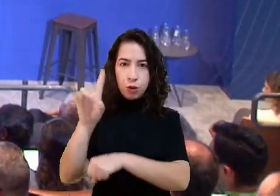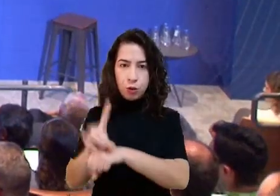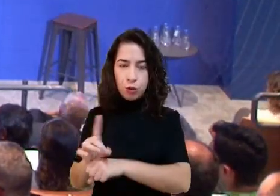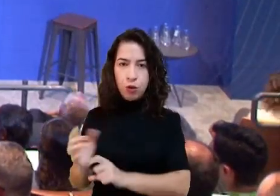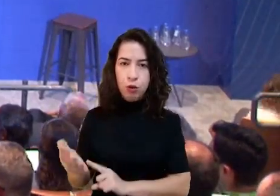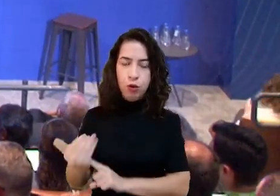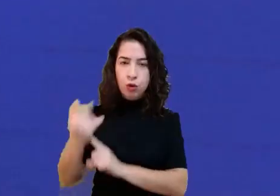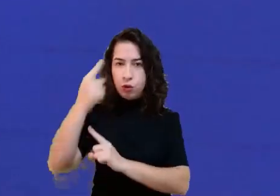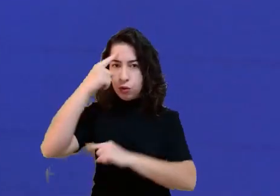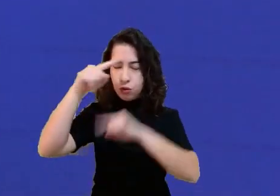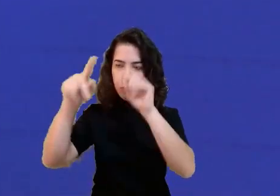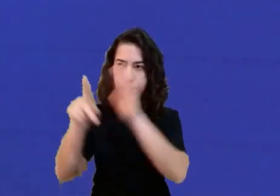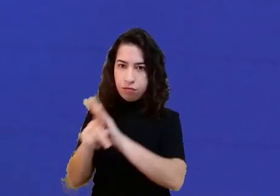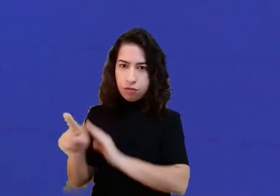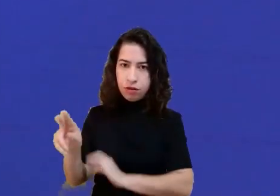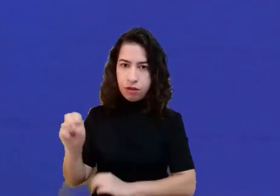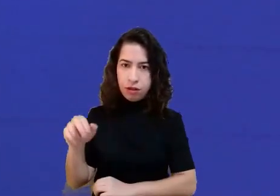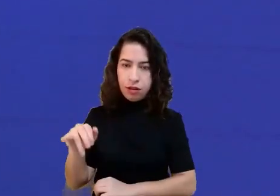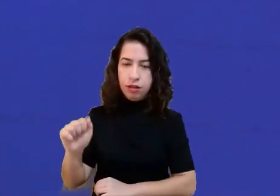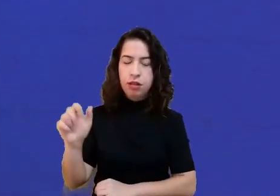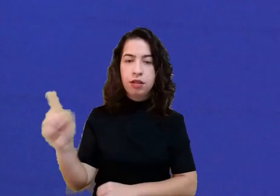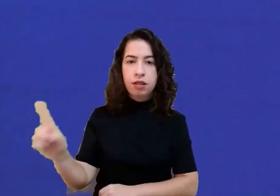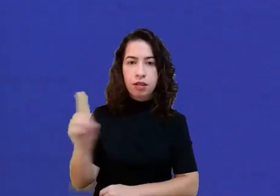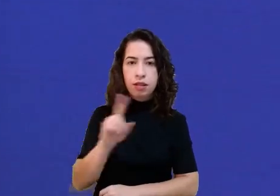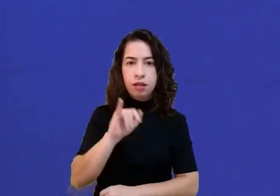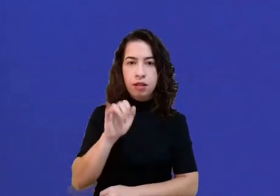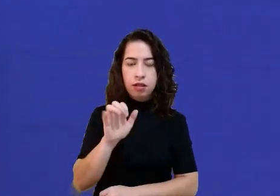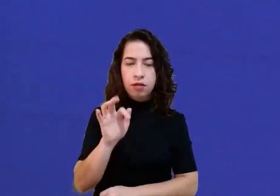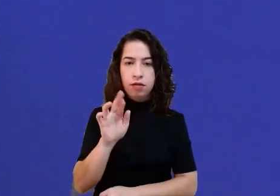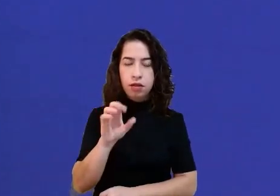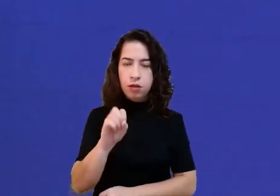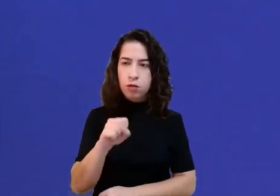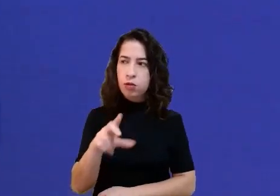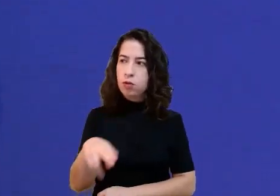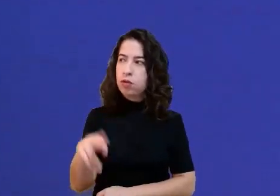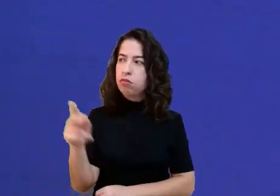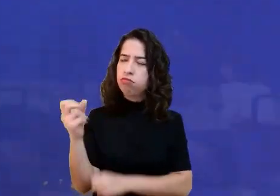and Innovation of SENAI, Jefferson Gomes, our partner for